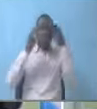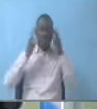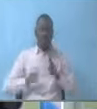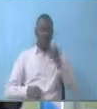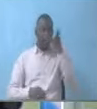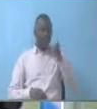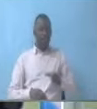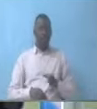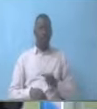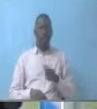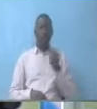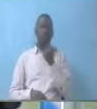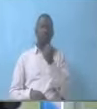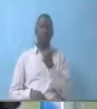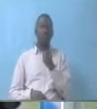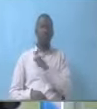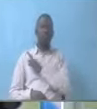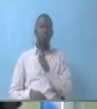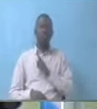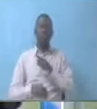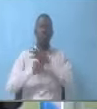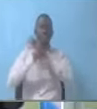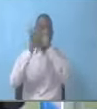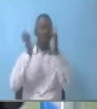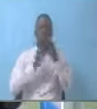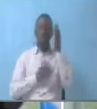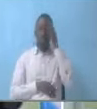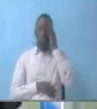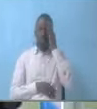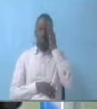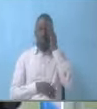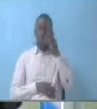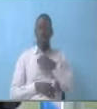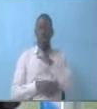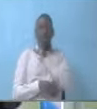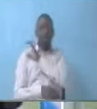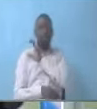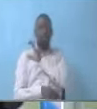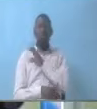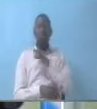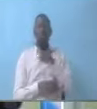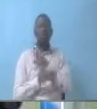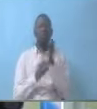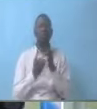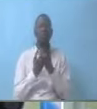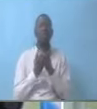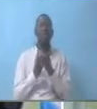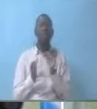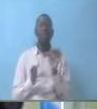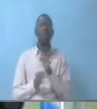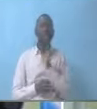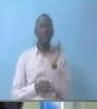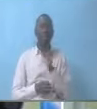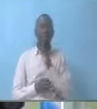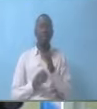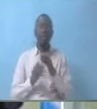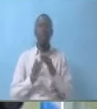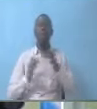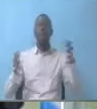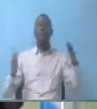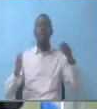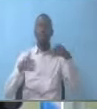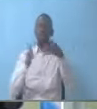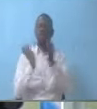all know the council. It was not a very sophisticated group at that time to